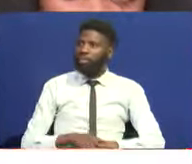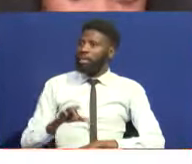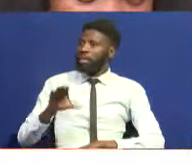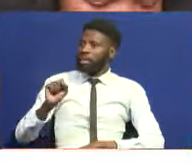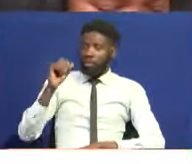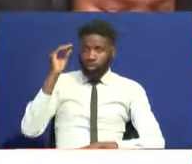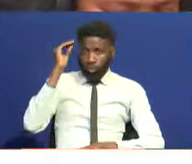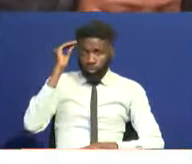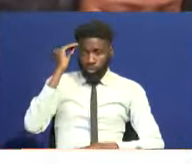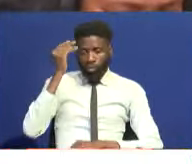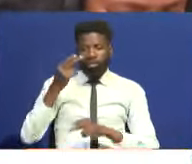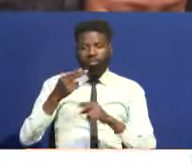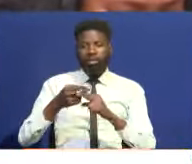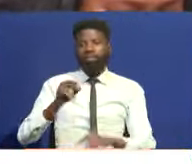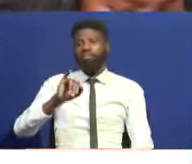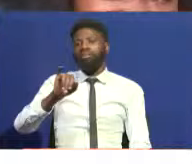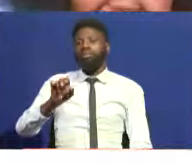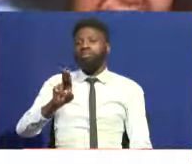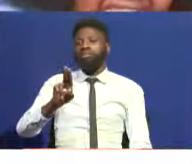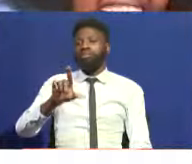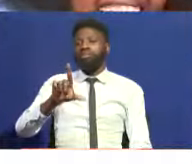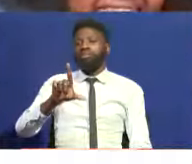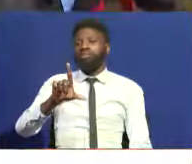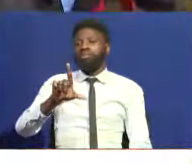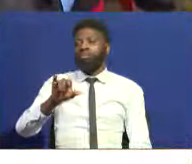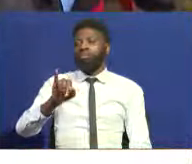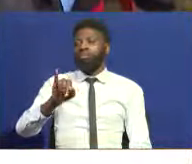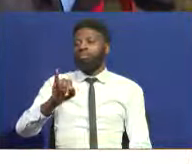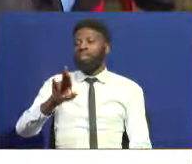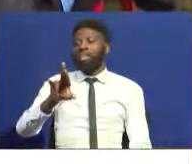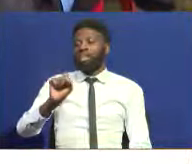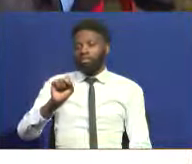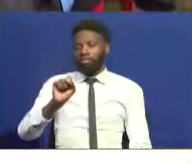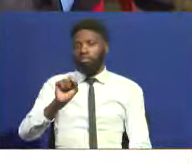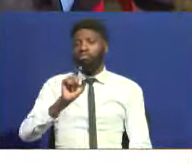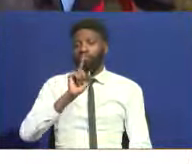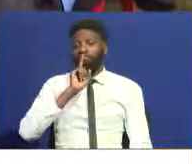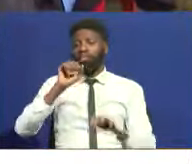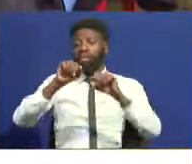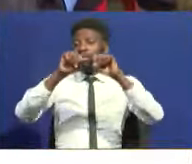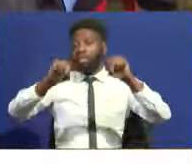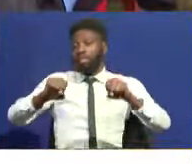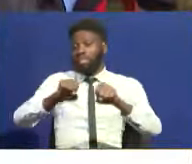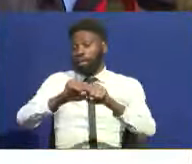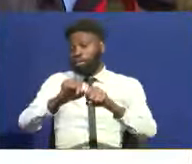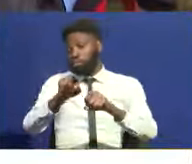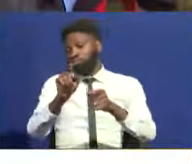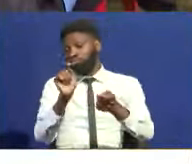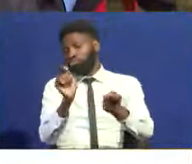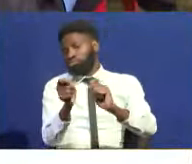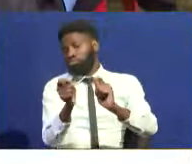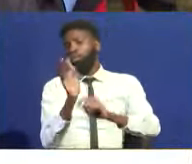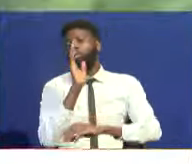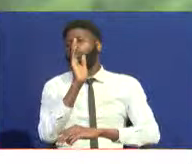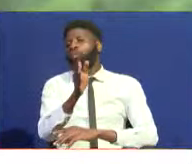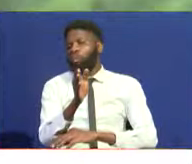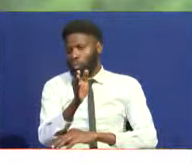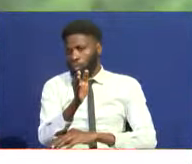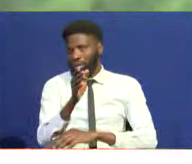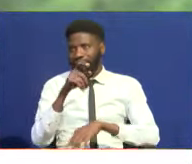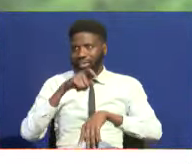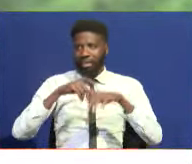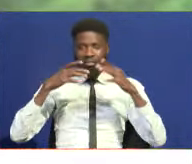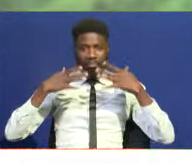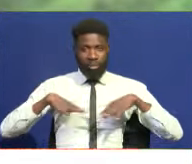hiyo itaendelea kufanyia marekebisho mfumo huo huku ikizingatia maoni ya wadau wote wakiwemo wazazi. We